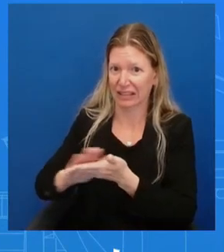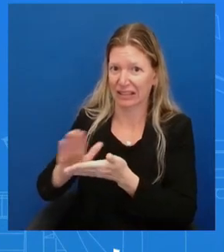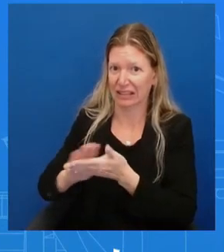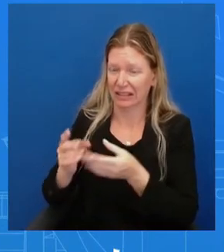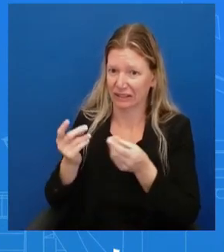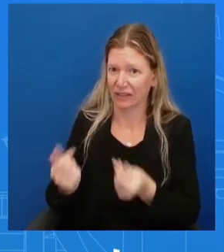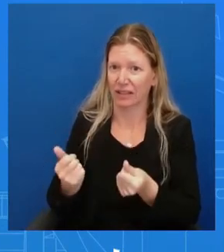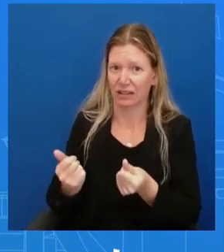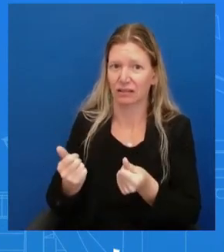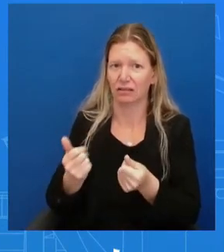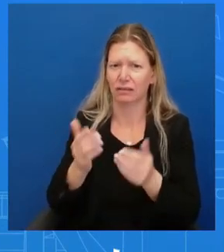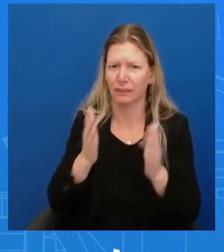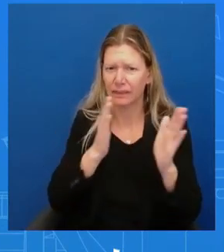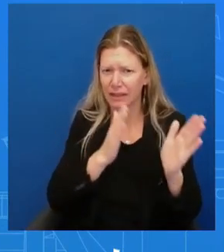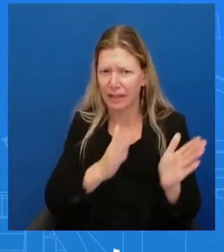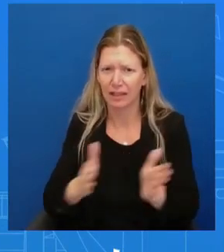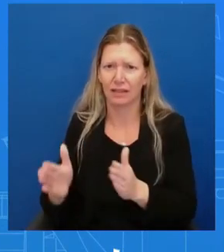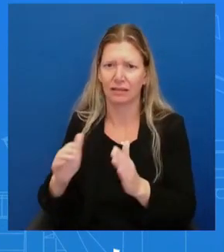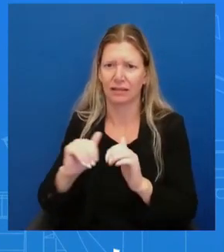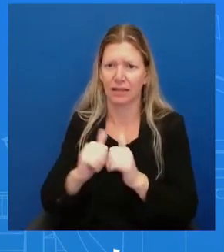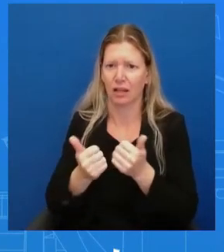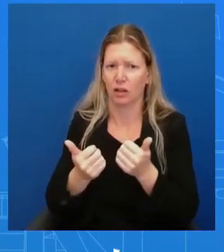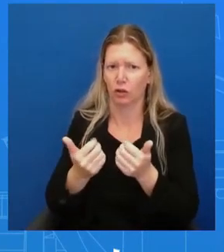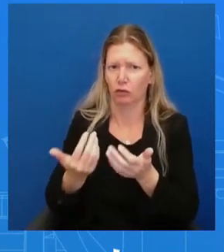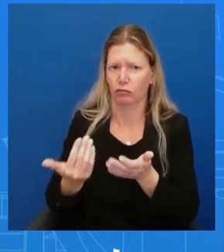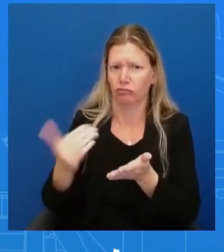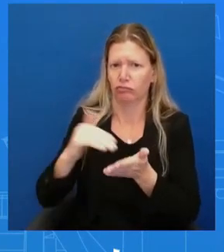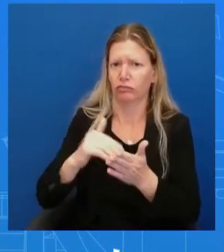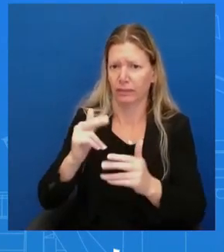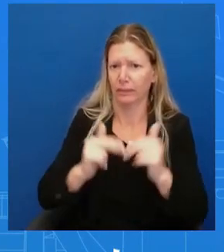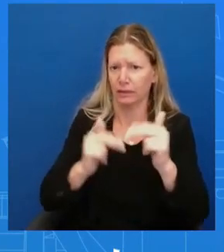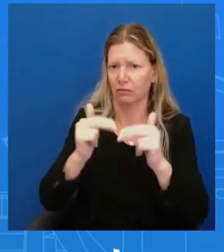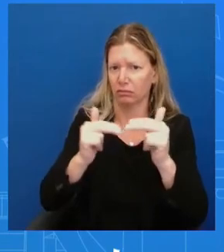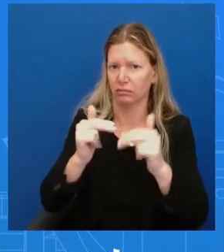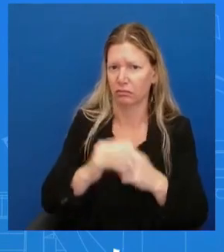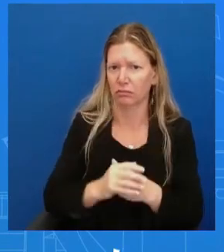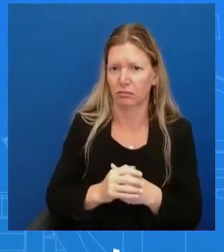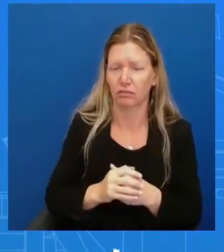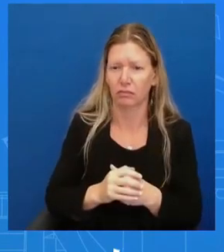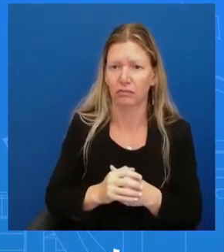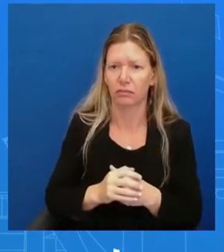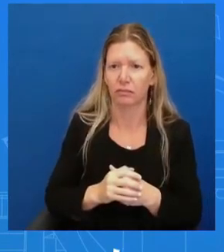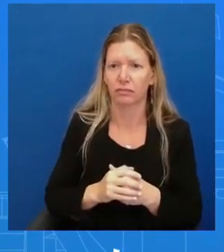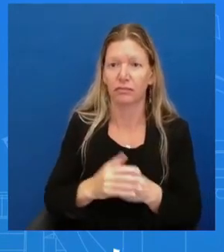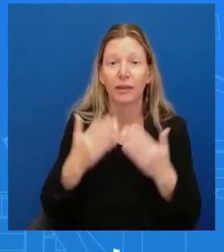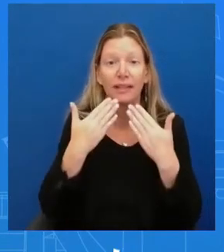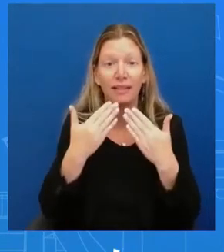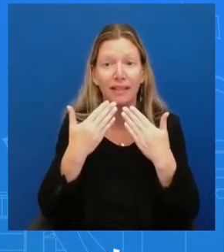stakeholders that's going to be affected by this. All right. Thanks, everybody. I'll see you tomorrow.